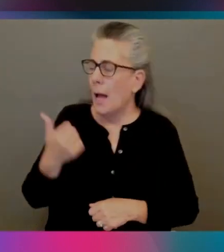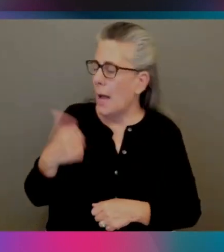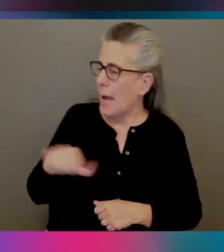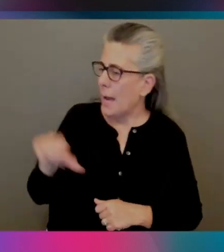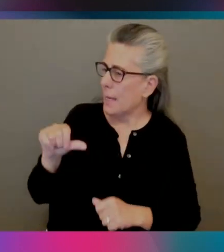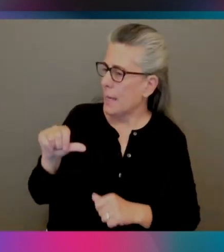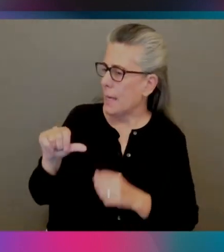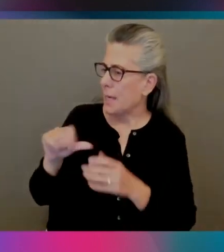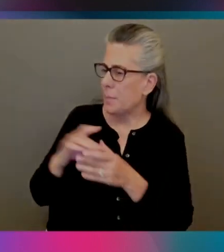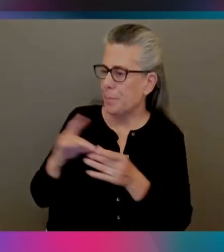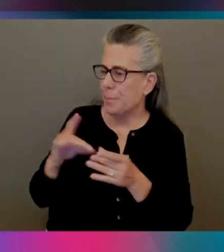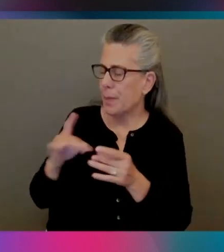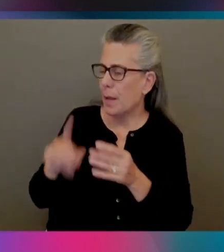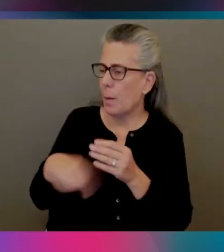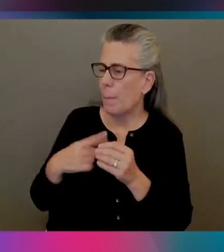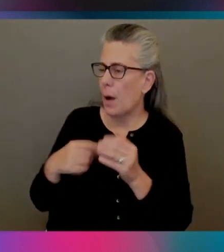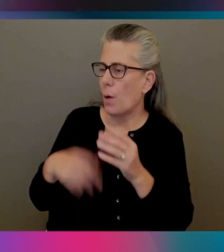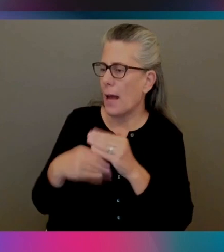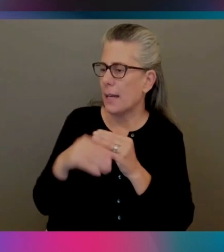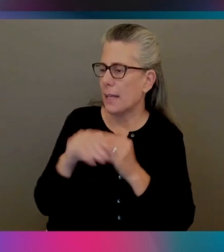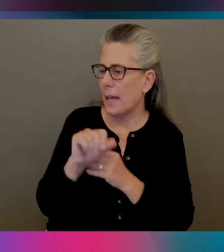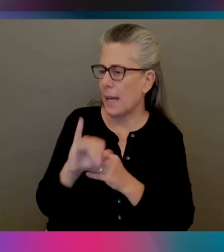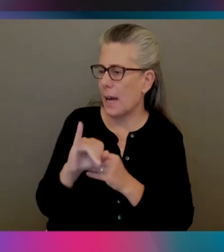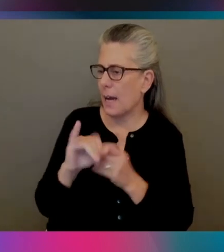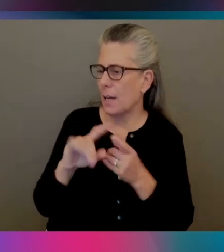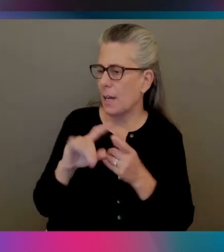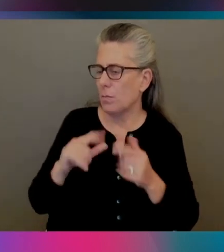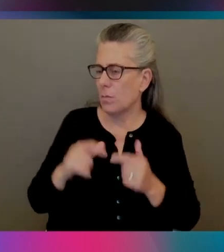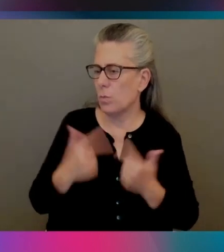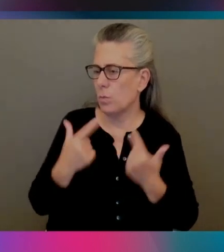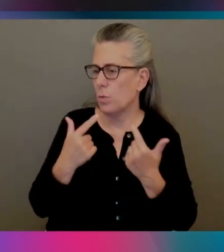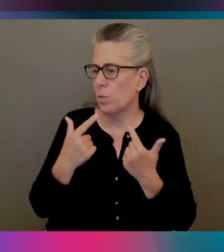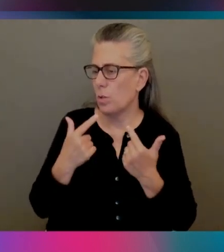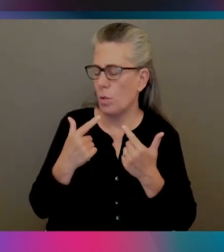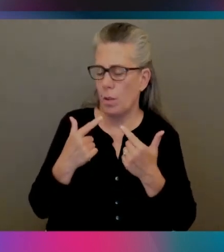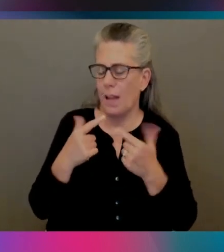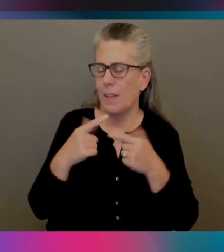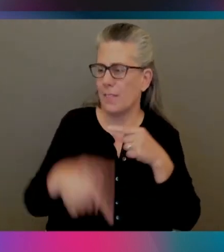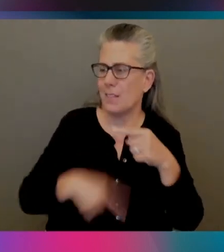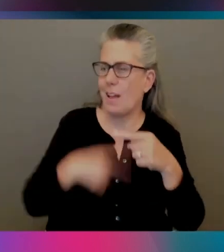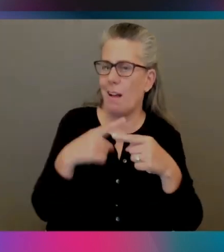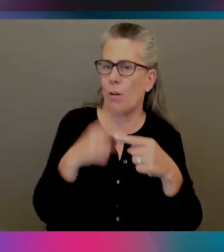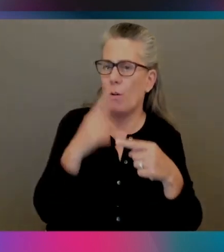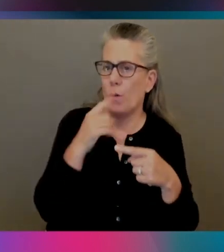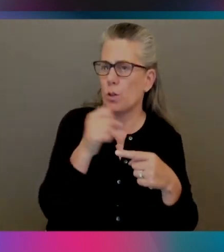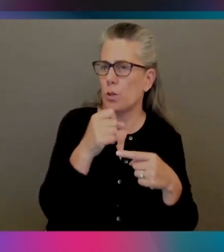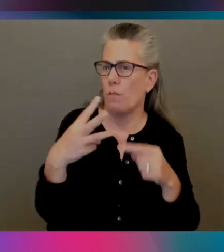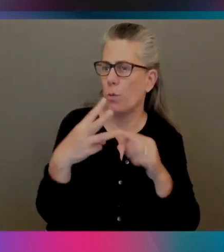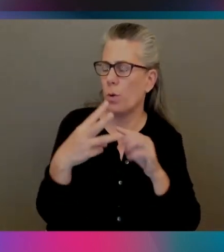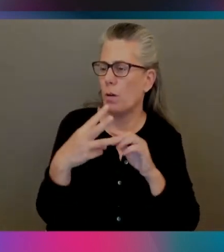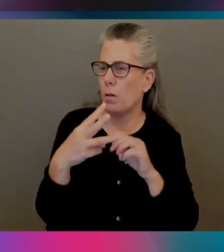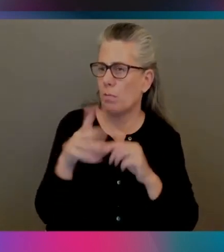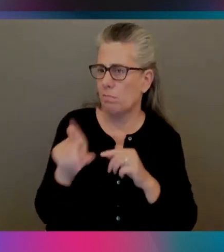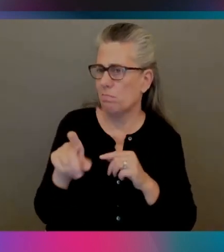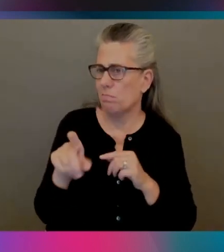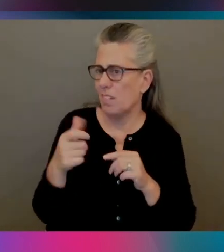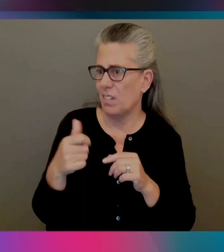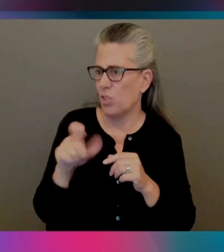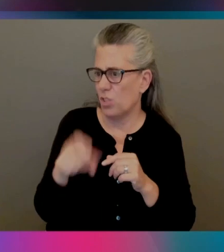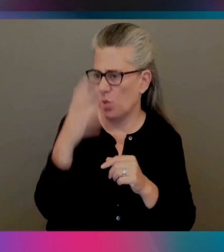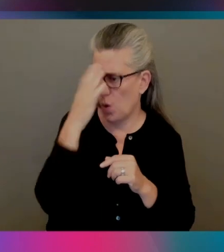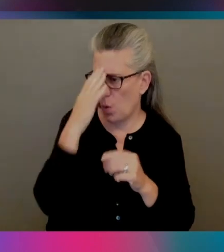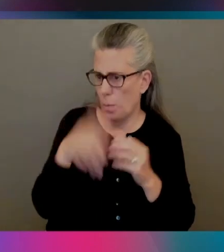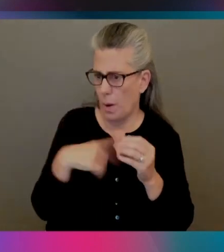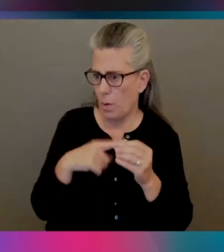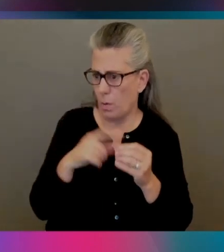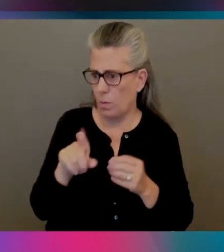software development lifecycle? Anything there as gotchas people that should be aware of? Sure, yeah,